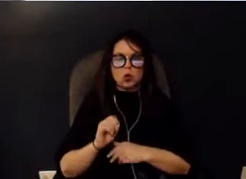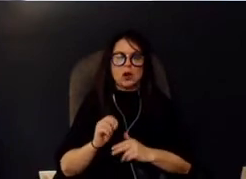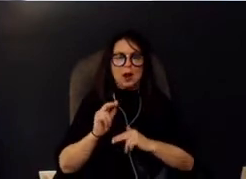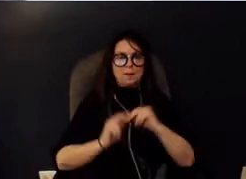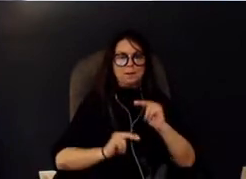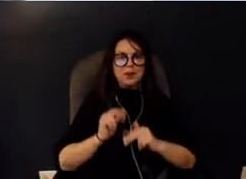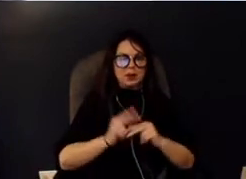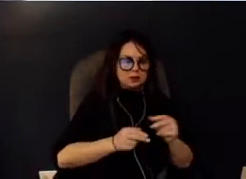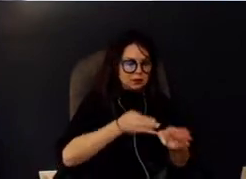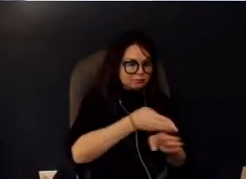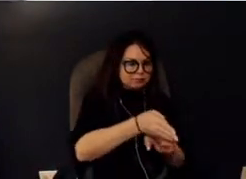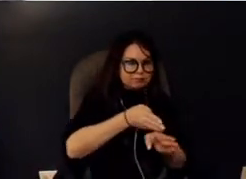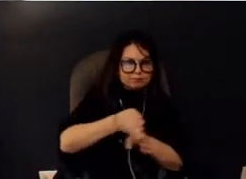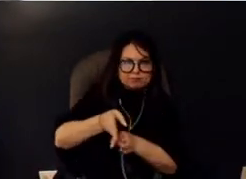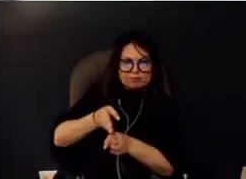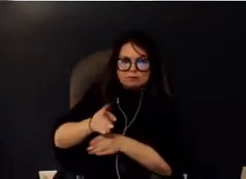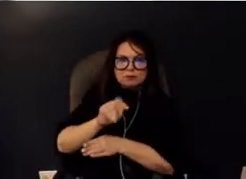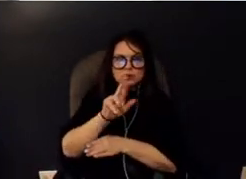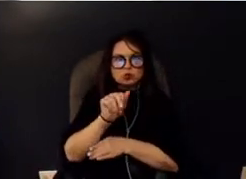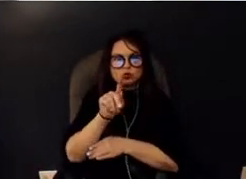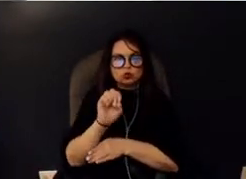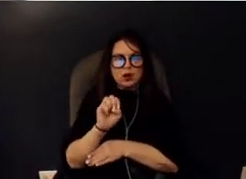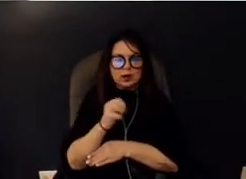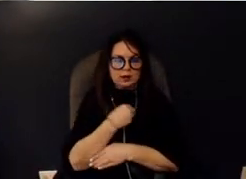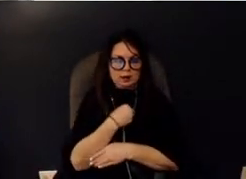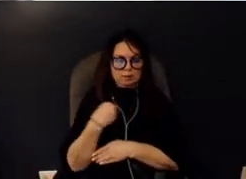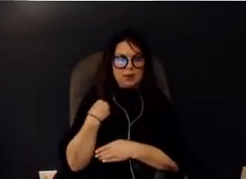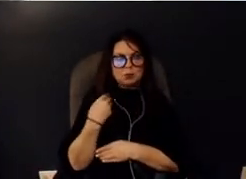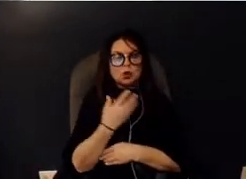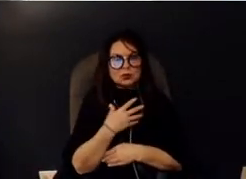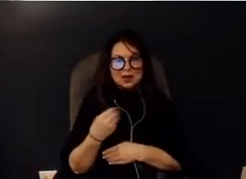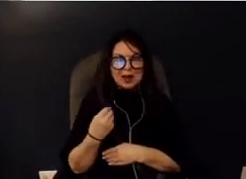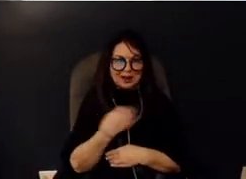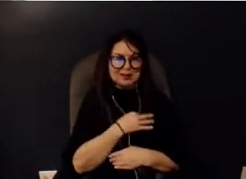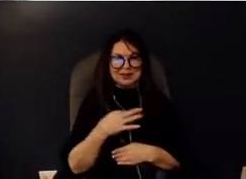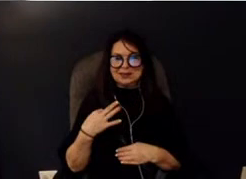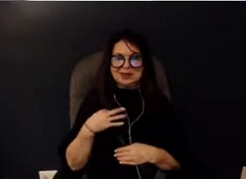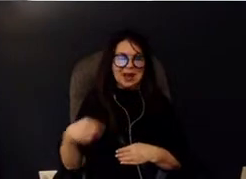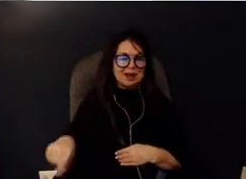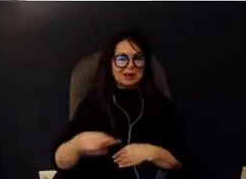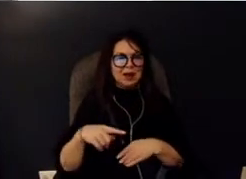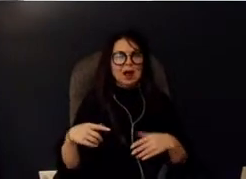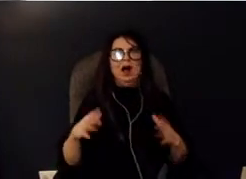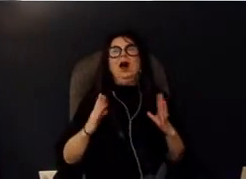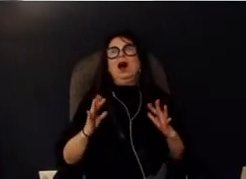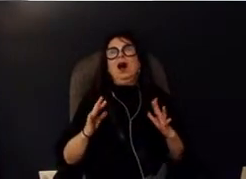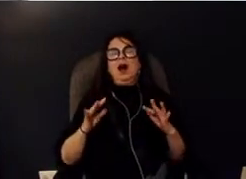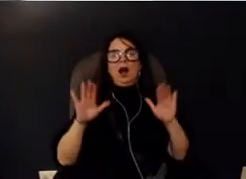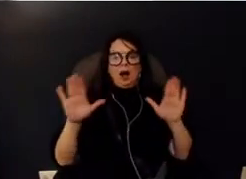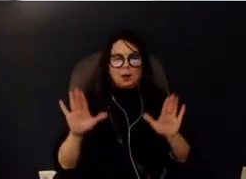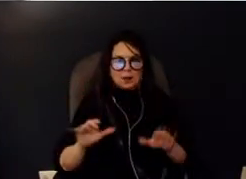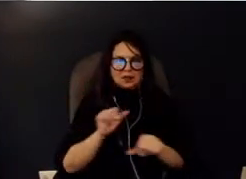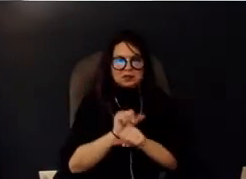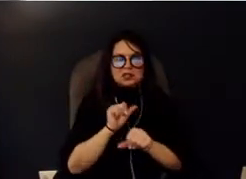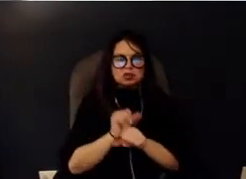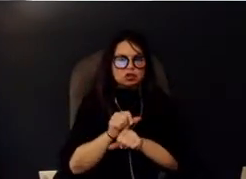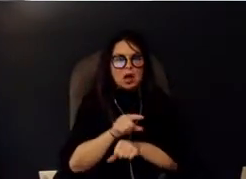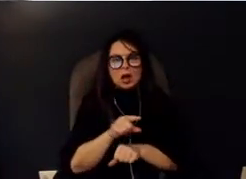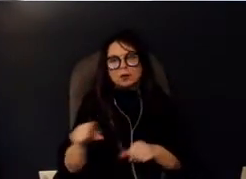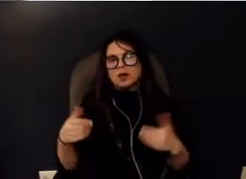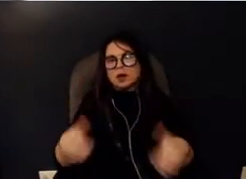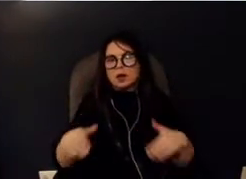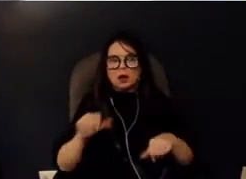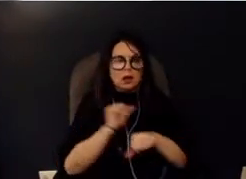staff in Construction Code Services are really doing an amazing job and are stretched extremely thin. And this